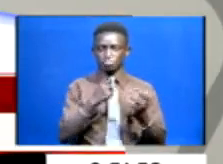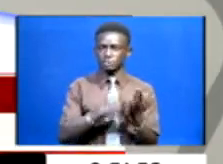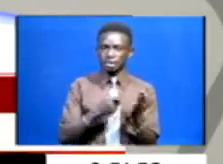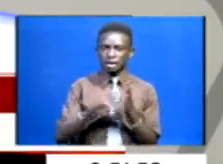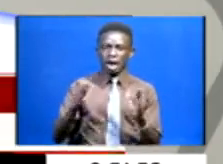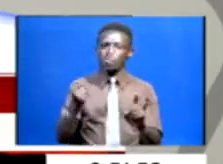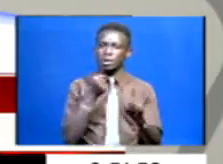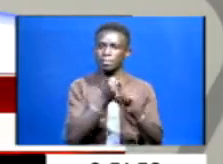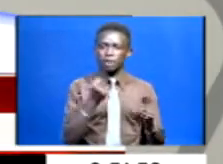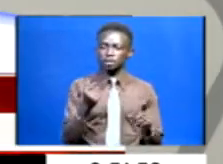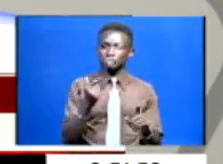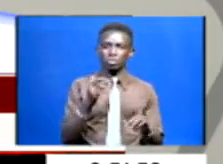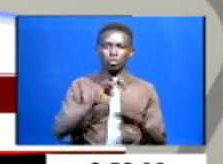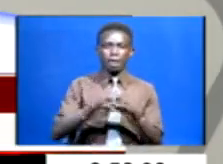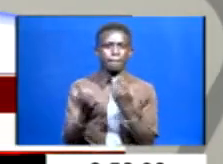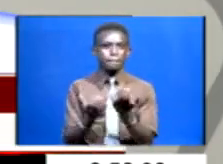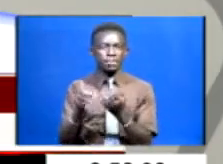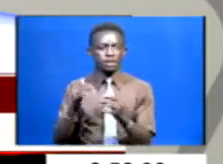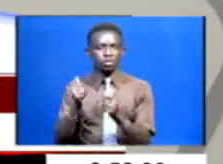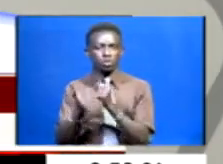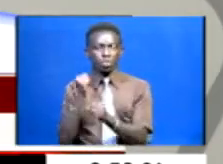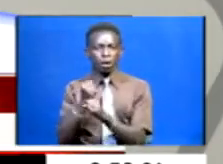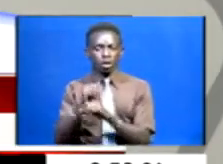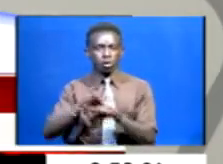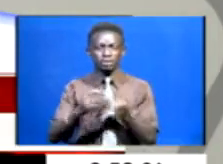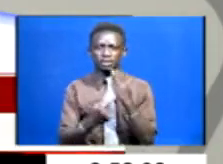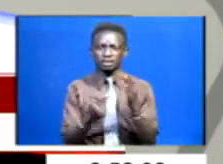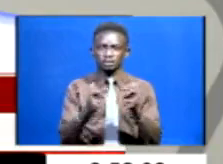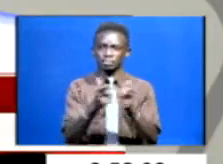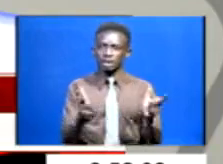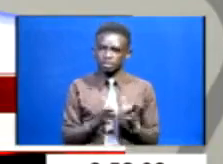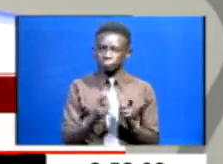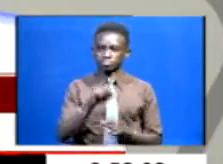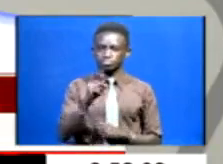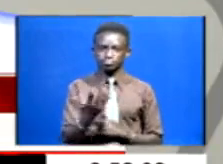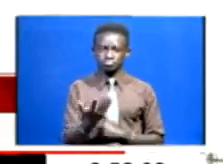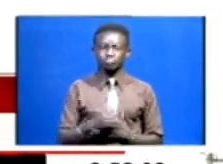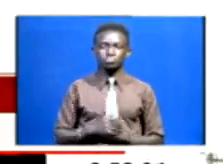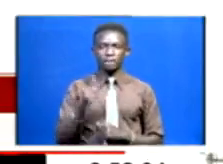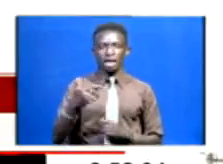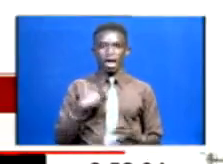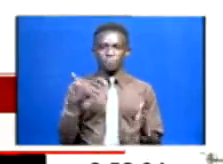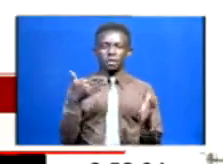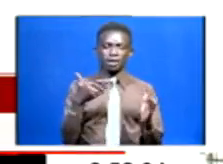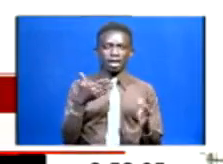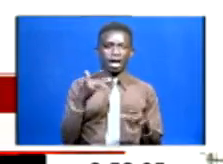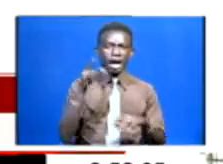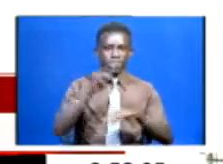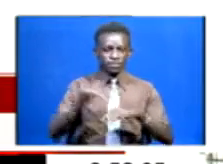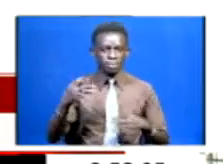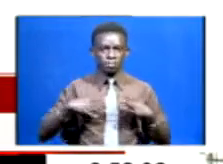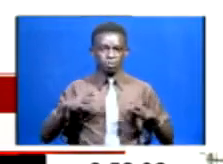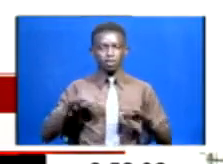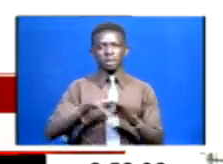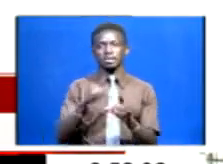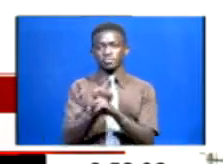on, businesses that are operating on a digital space? It has affected people in different ways. One way, there